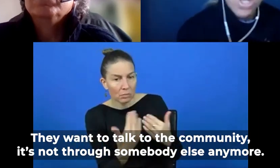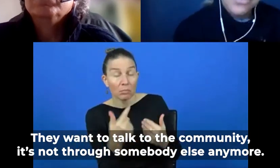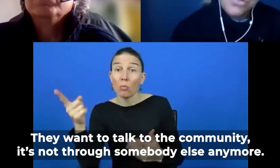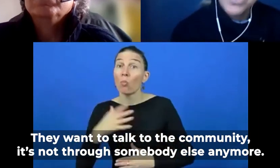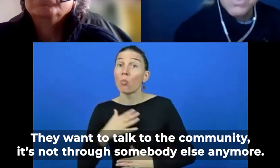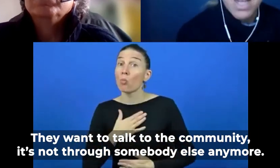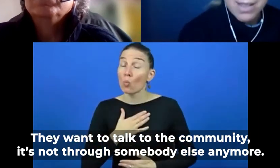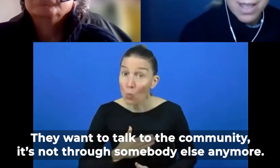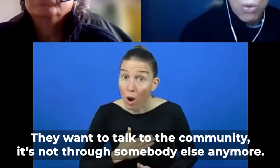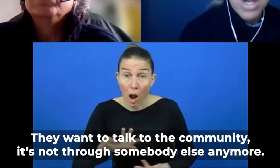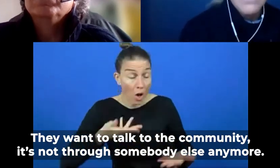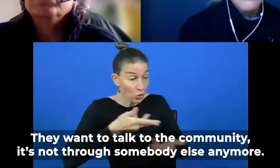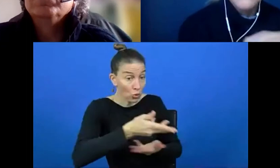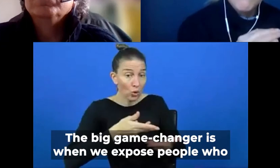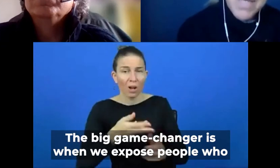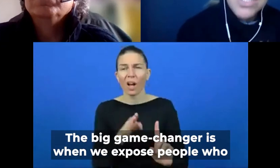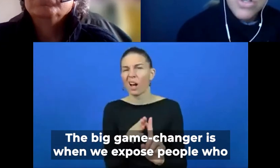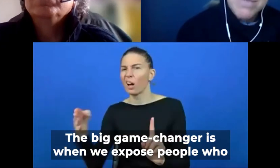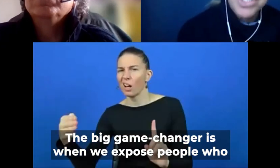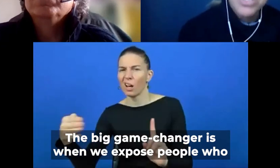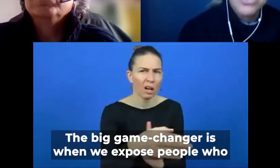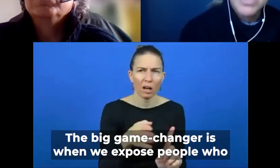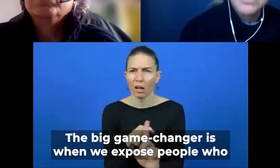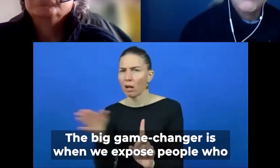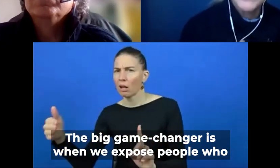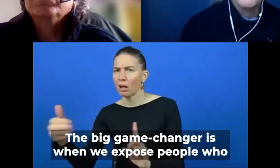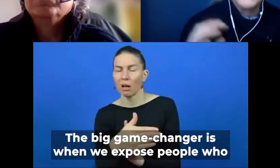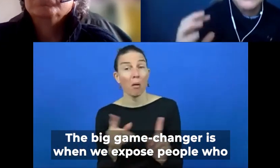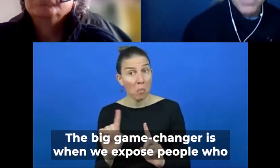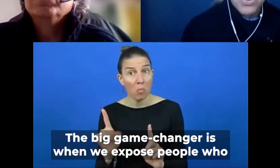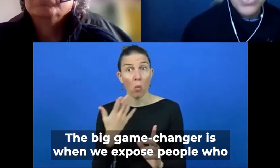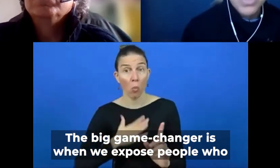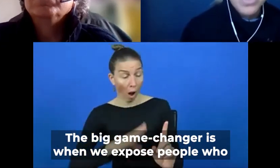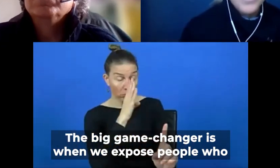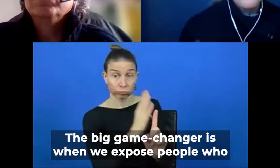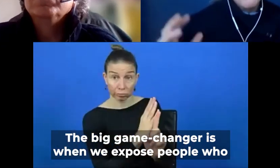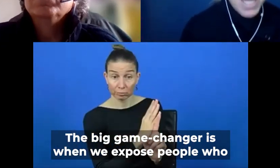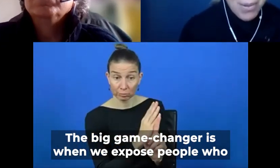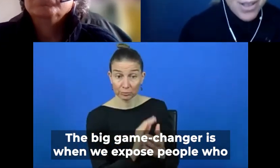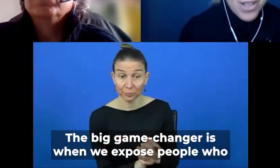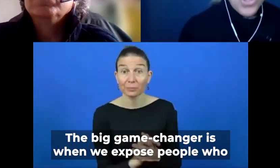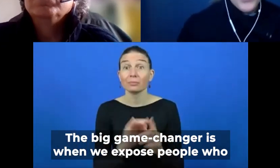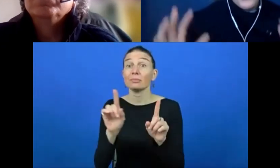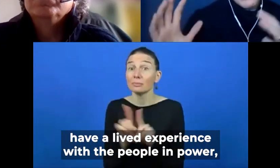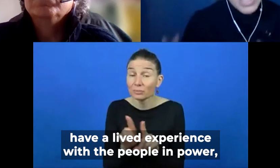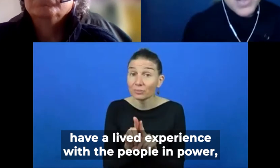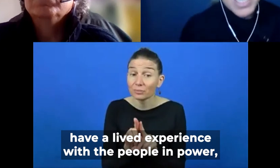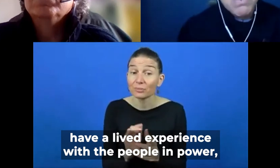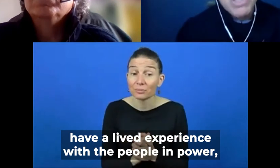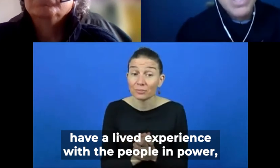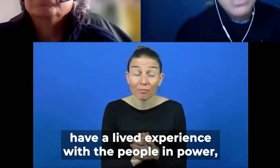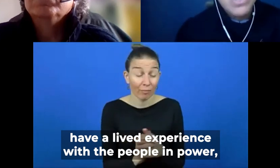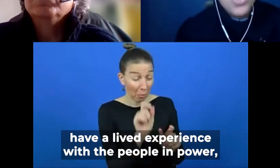It's not through somebody else anymore. And the big game changer is when we expose people who have a